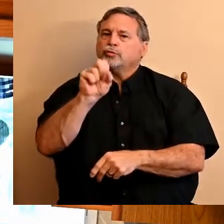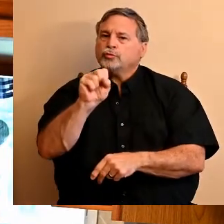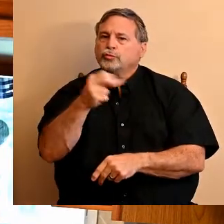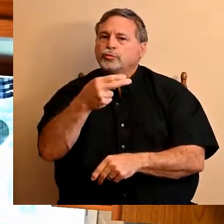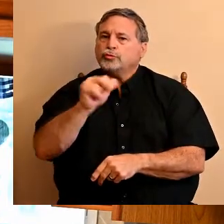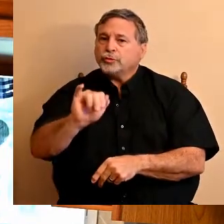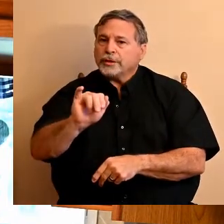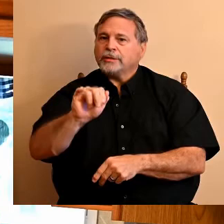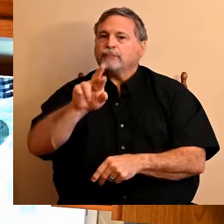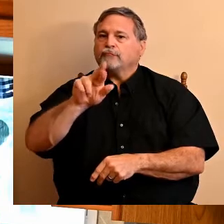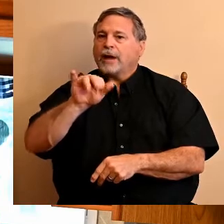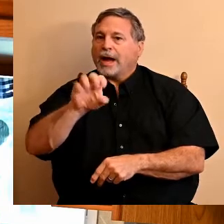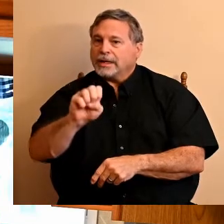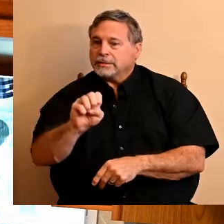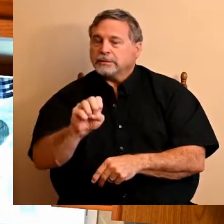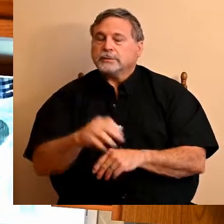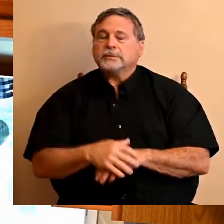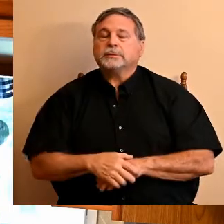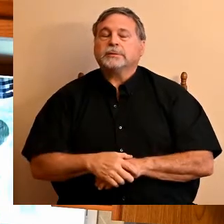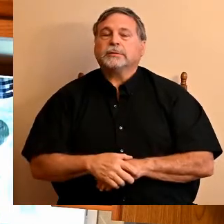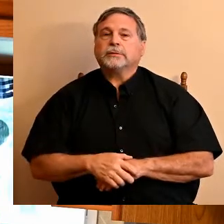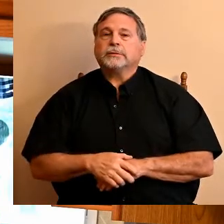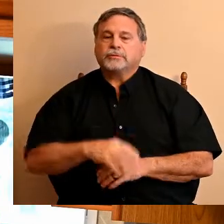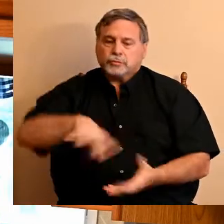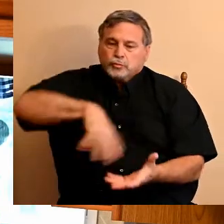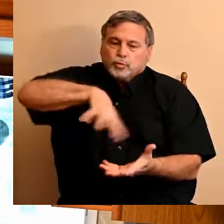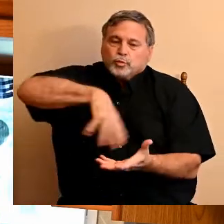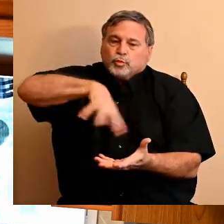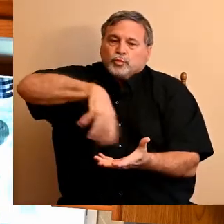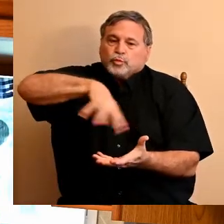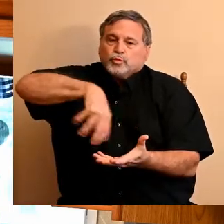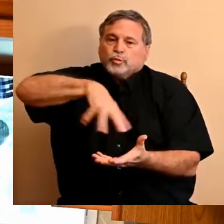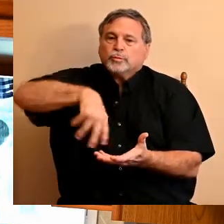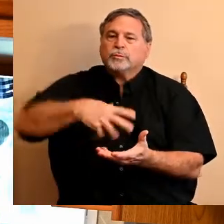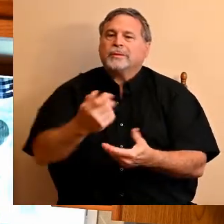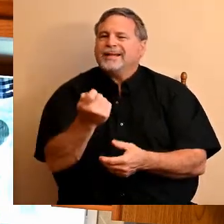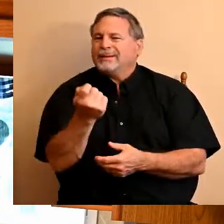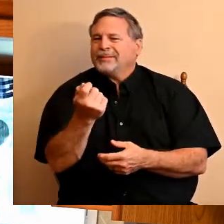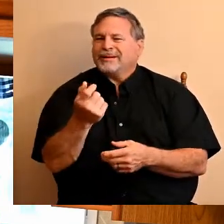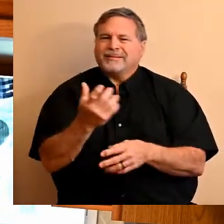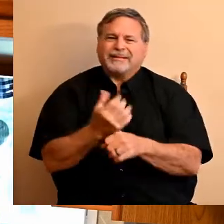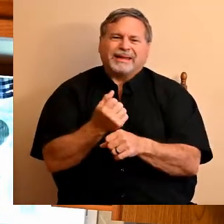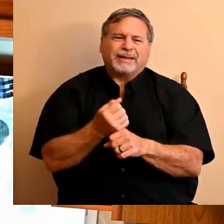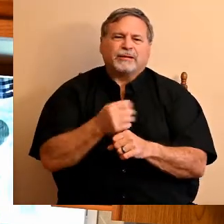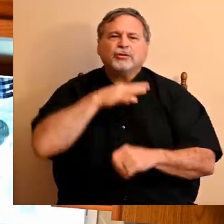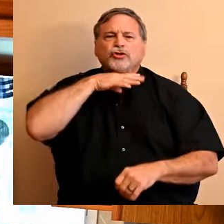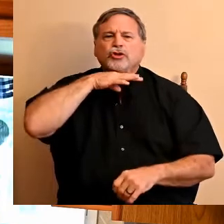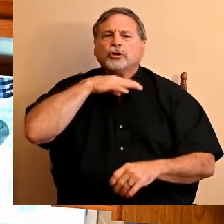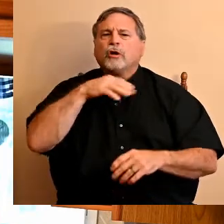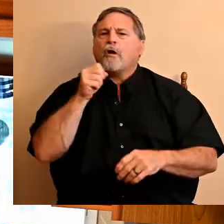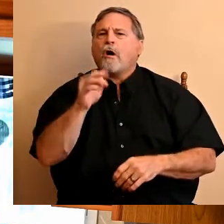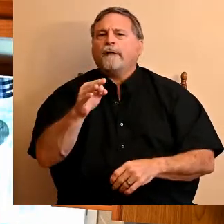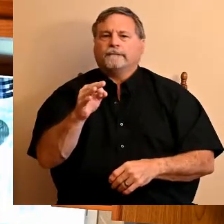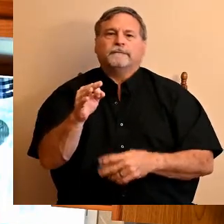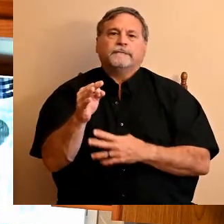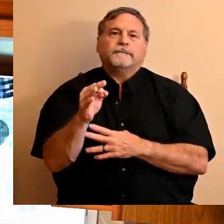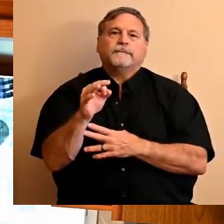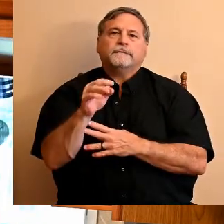And again, all we're doing is swishing this around a little bit, trying to get any excess stuff off of here.